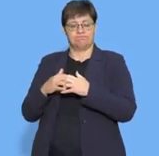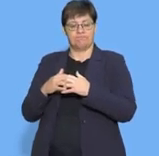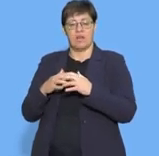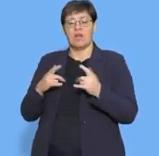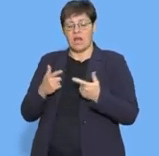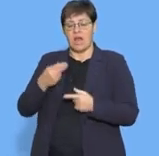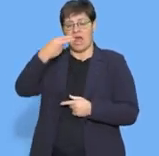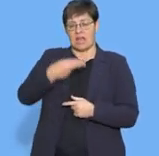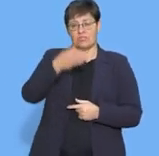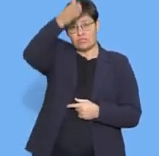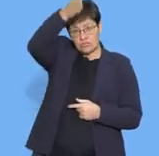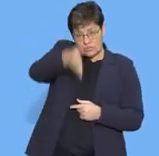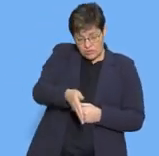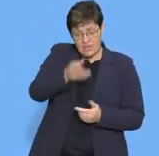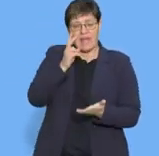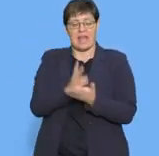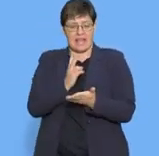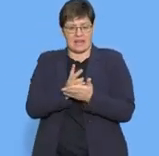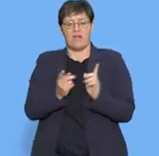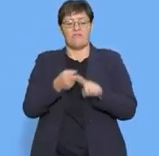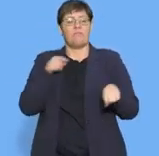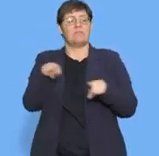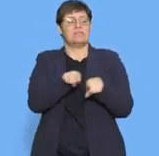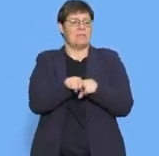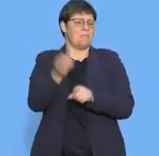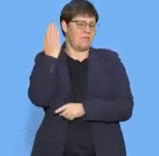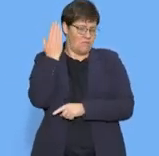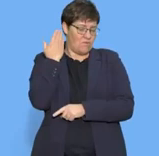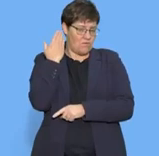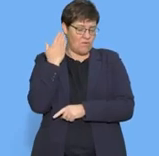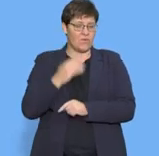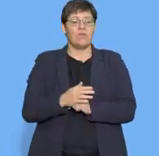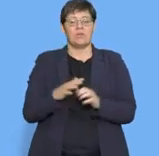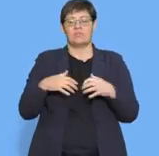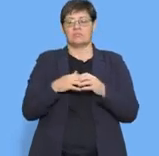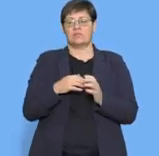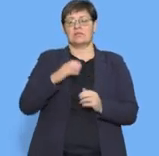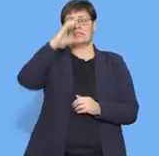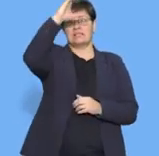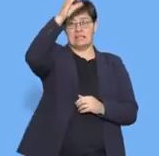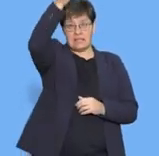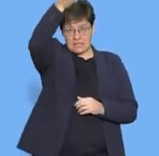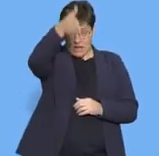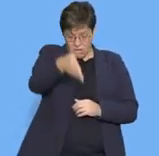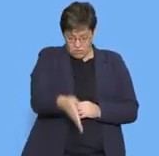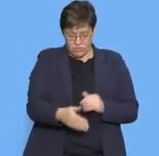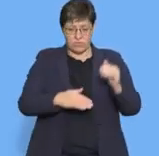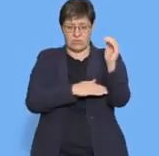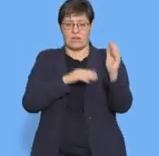going to construct h, the altitude, again from the same place that we did earlier, and we're going to construct it from vertex C